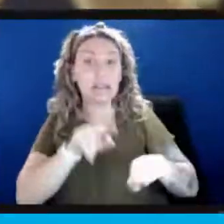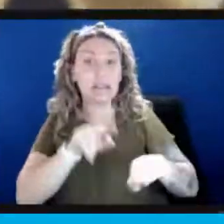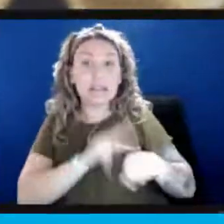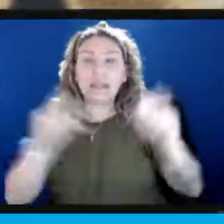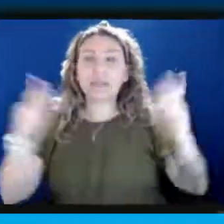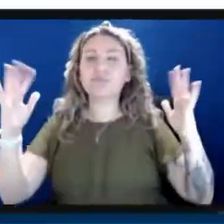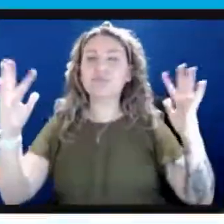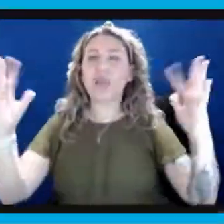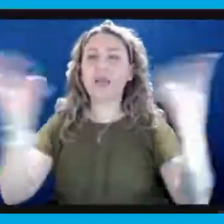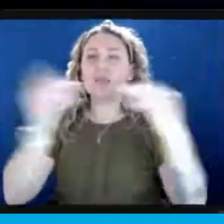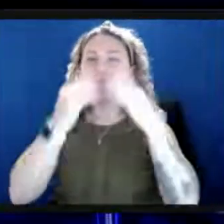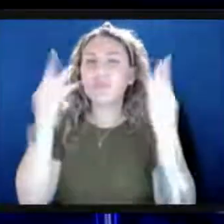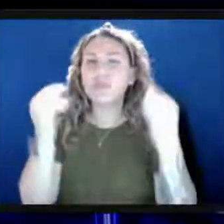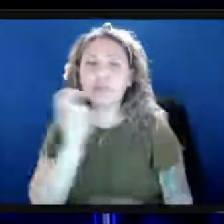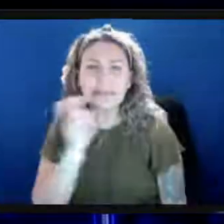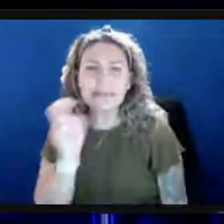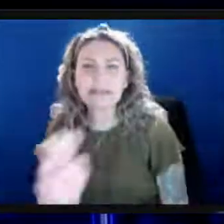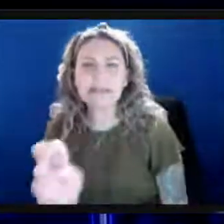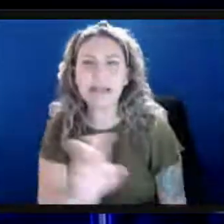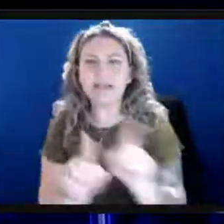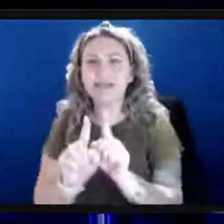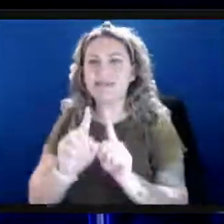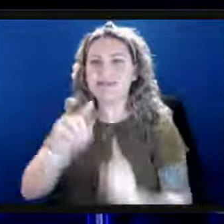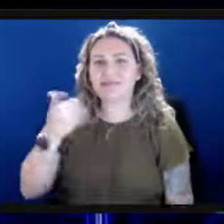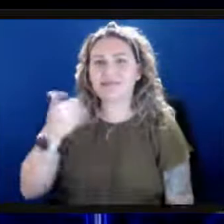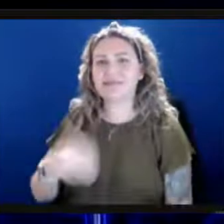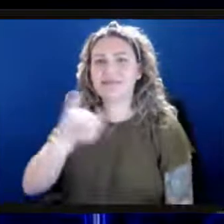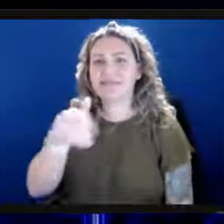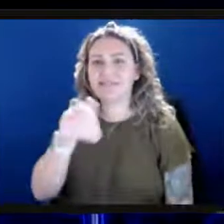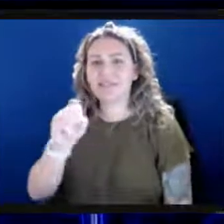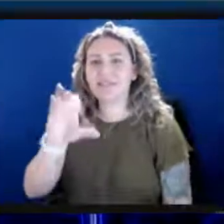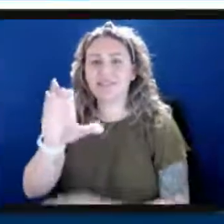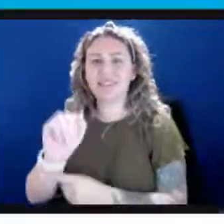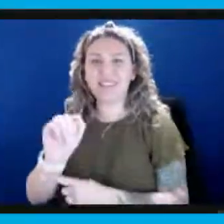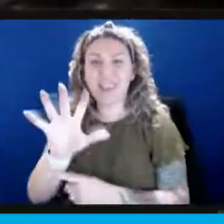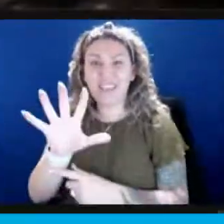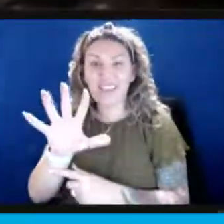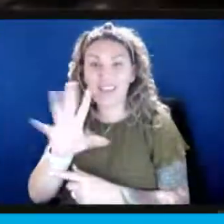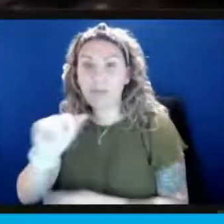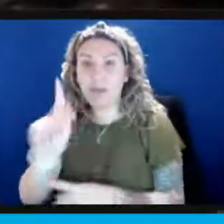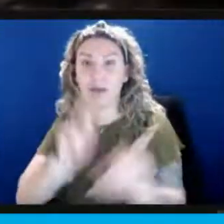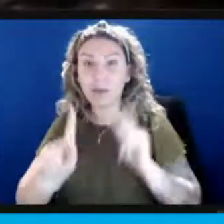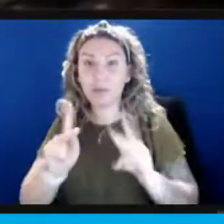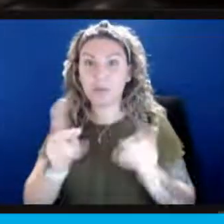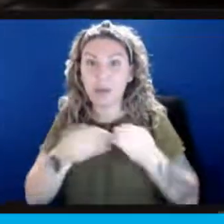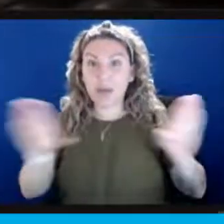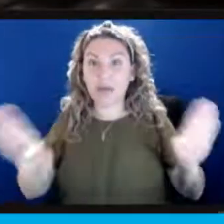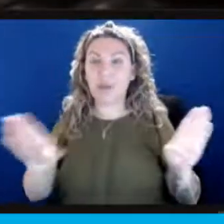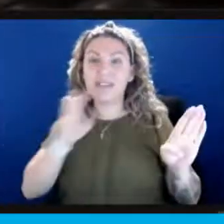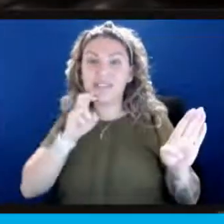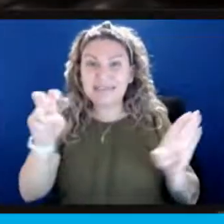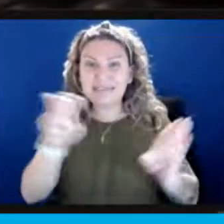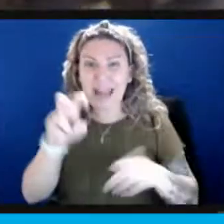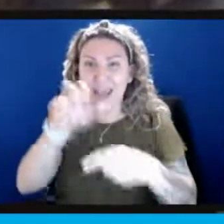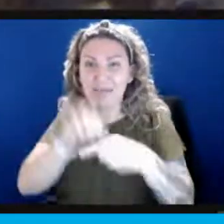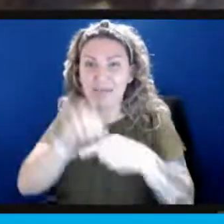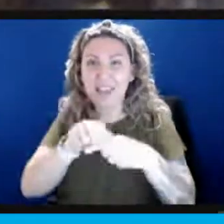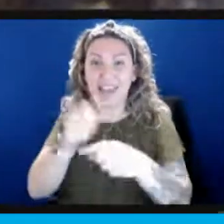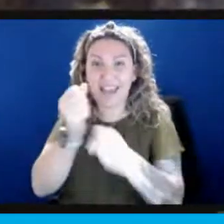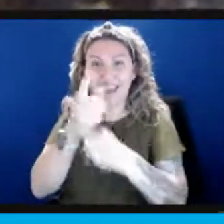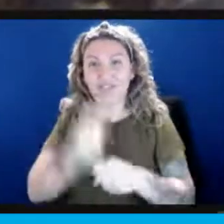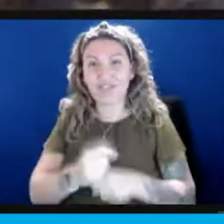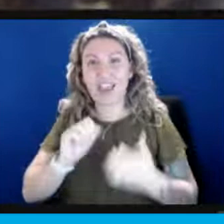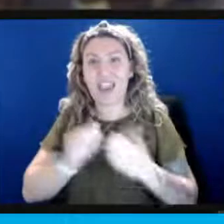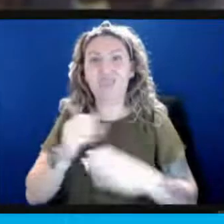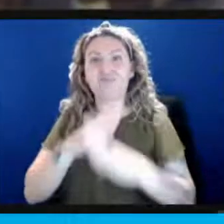and snakes too. I'm Jessica Lovell. 5 million people worldwide are bitten each year. How you can protect yourself, plus why